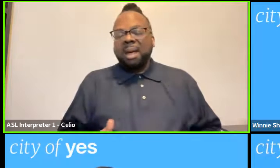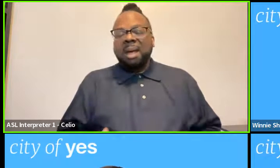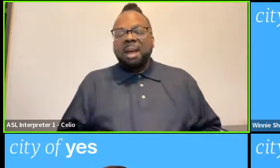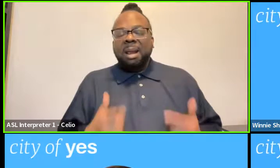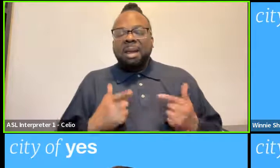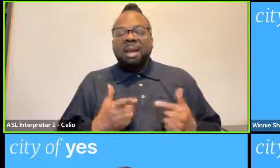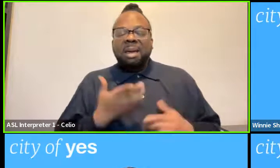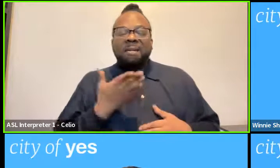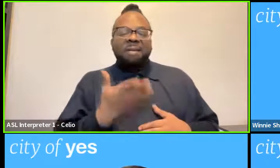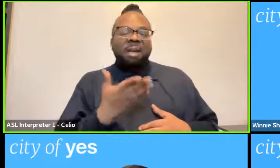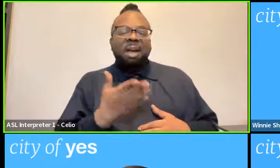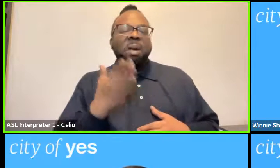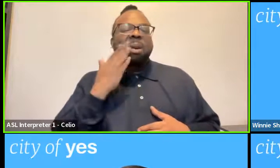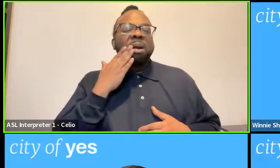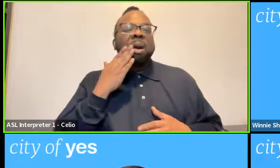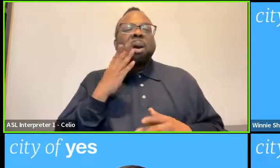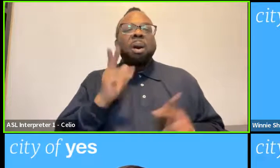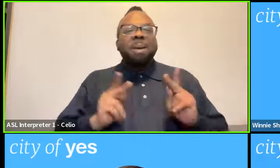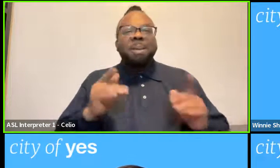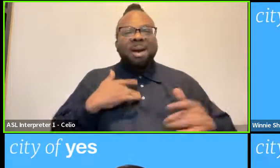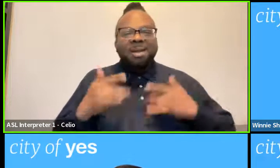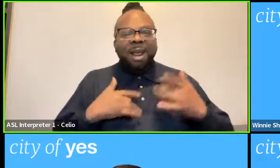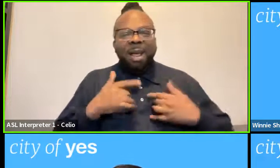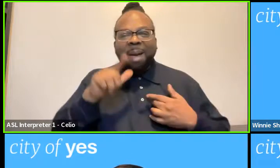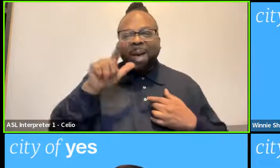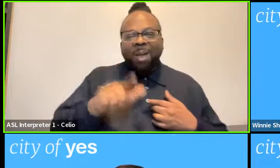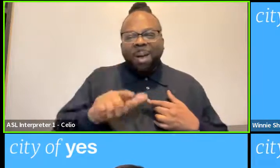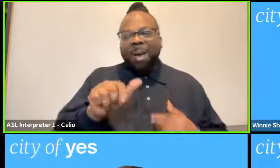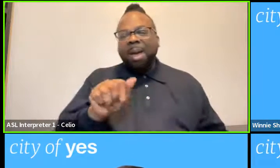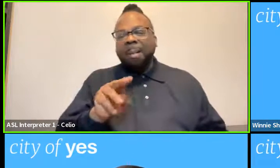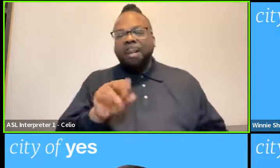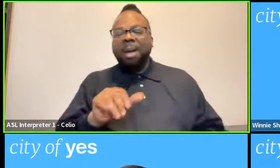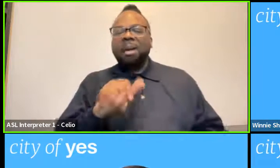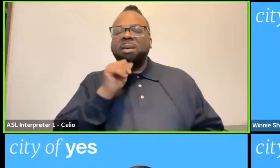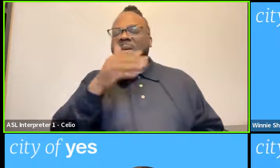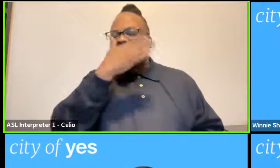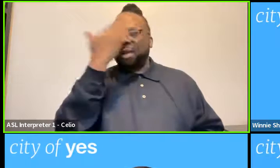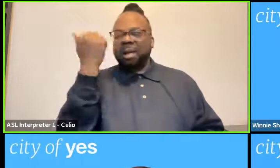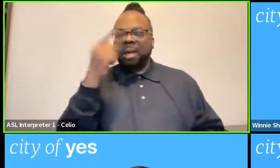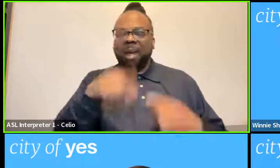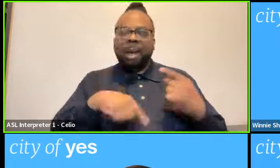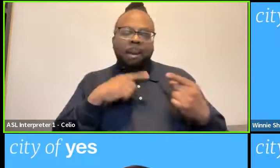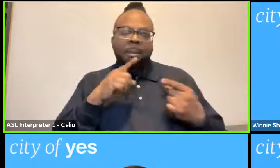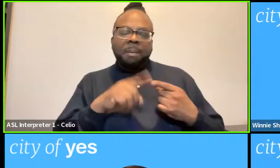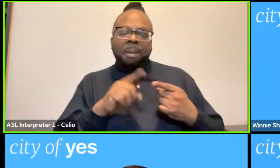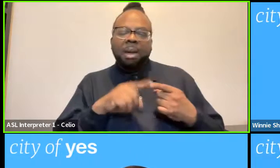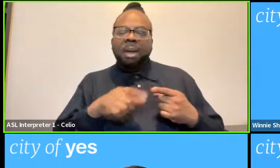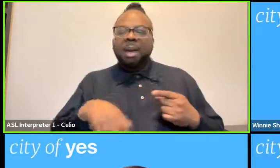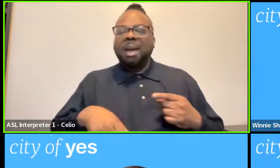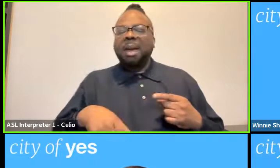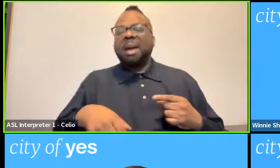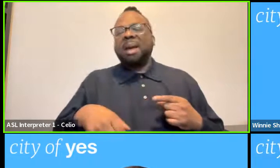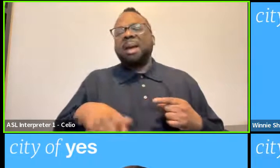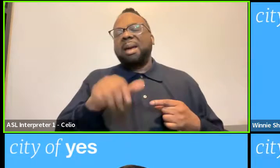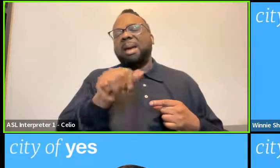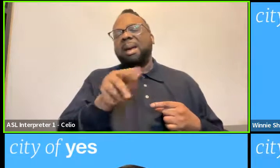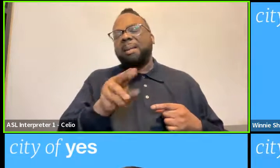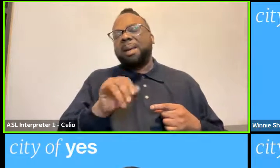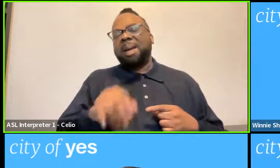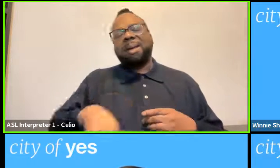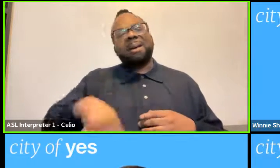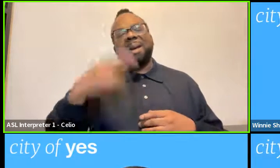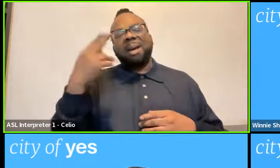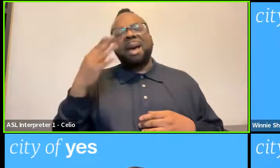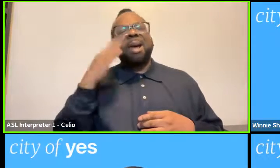neighborhood. Even though people get most excited about those lower AMIs, let's not forget about, higher AMIs higher up the chain. I know